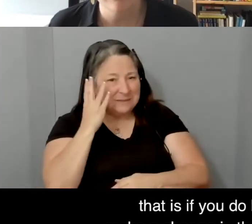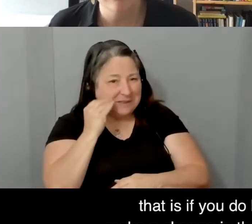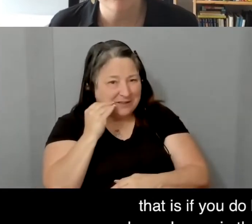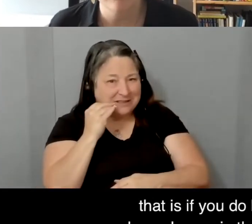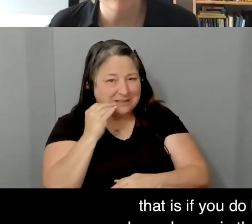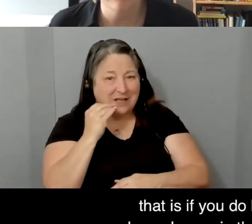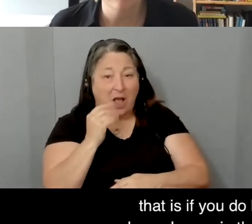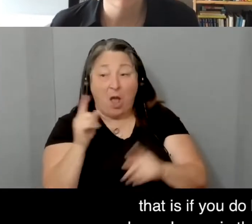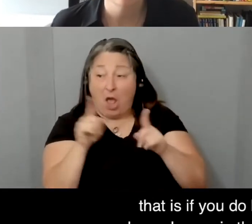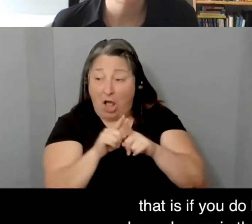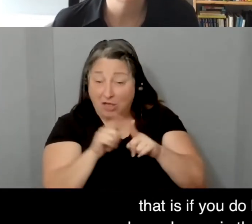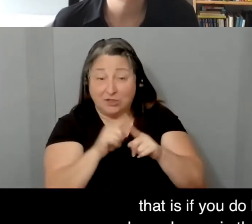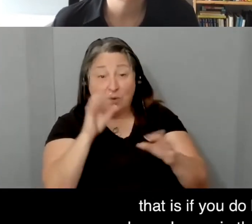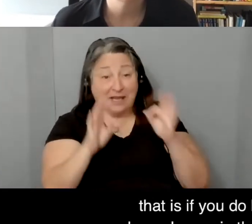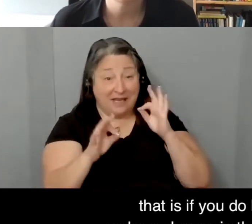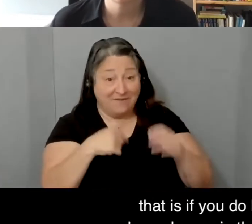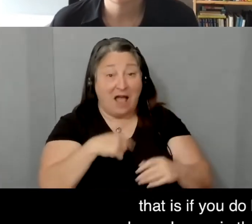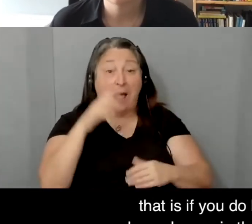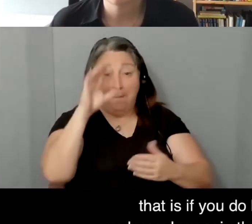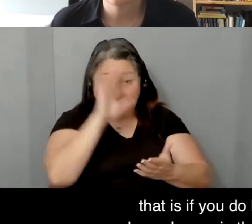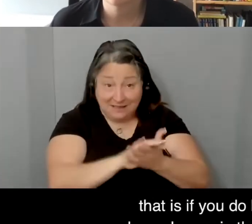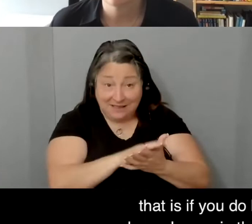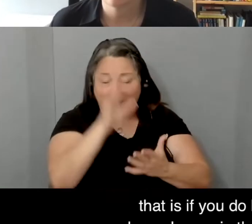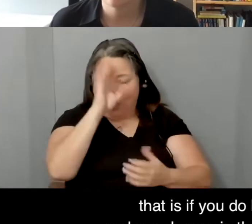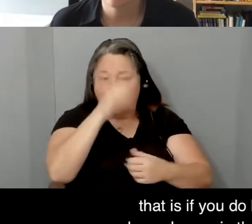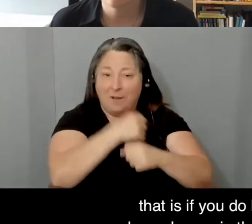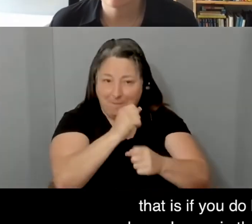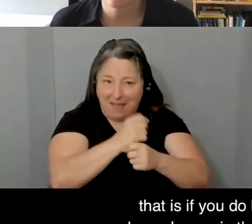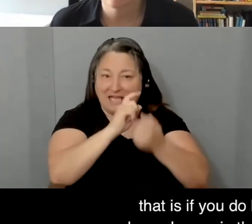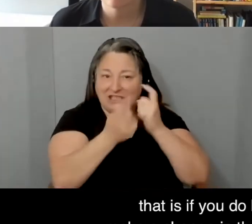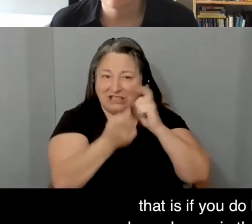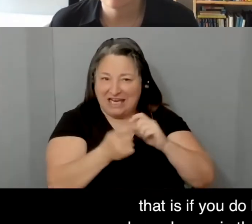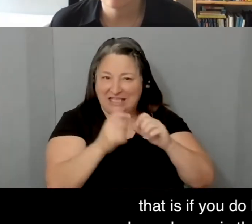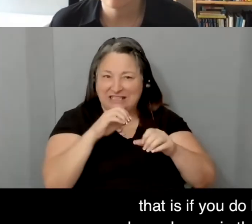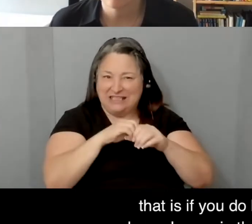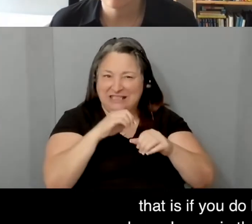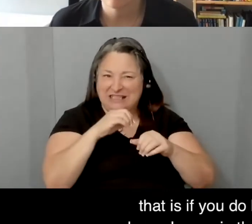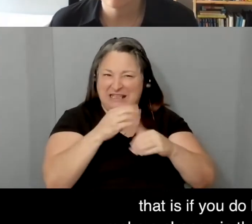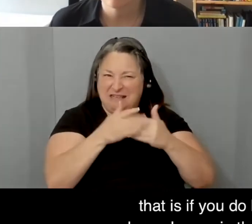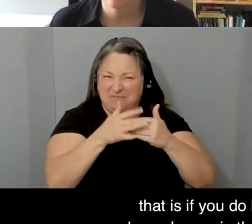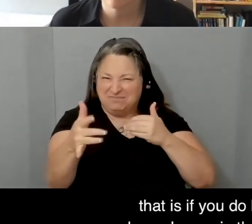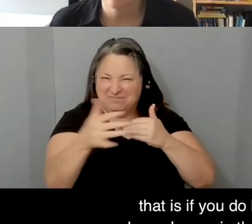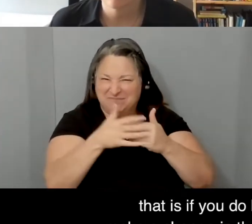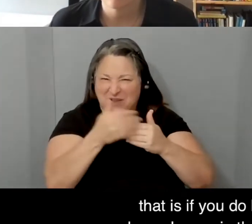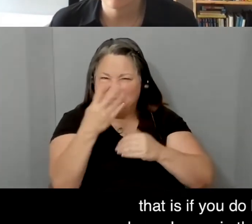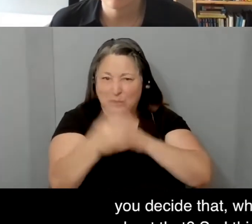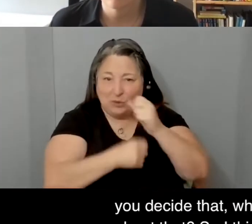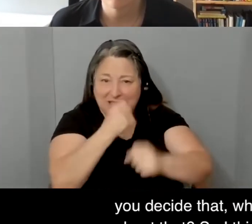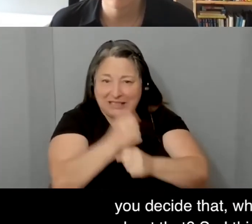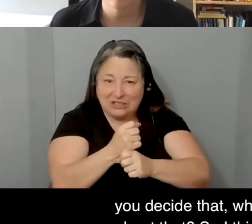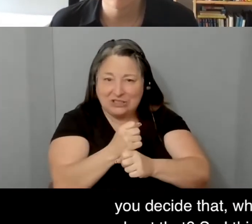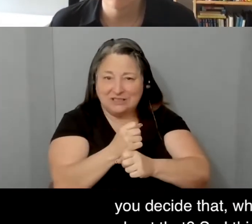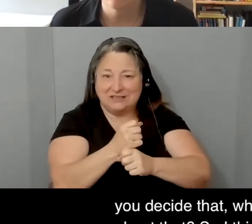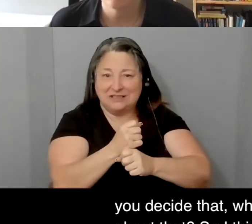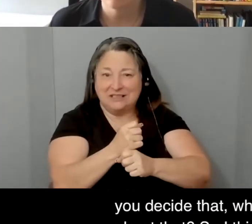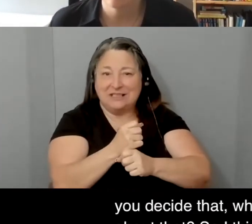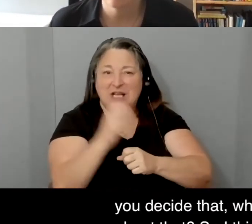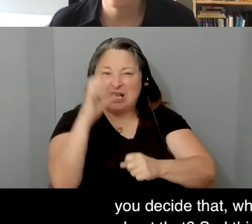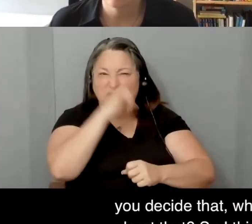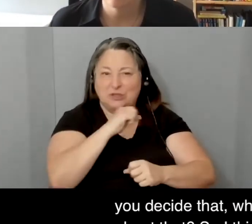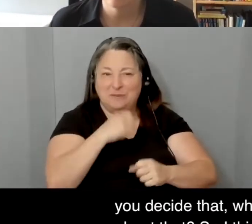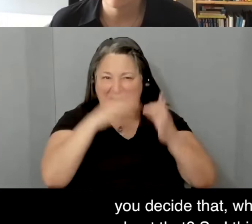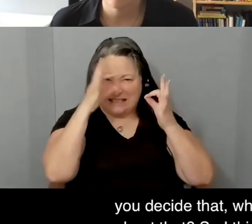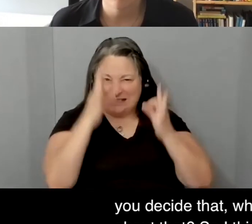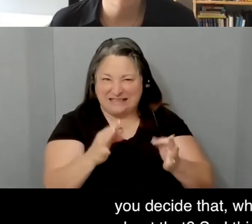if you do believe that you're going to make a change in the next few years, assuming that you decide that, what might